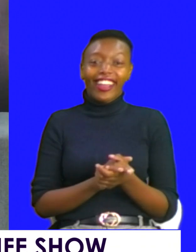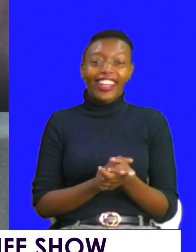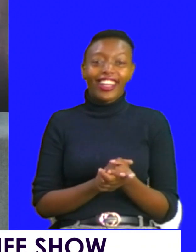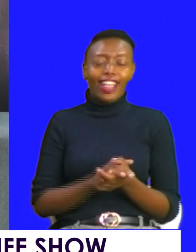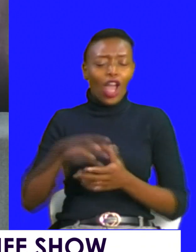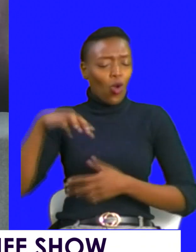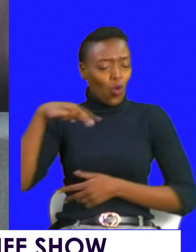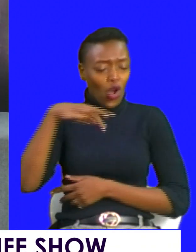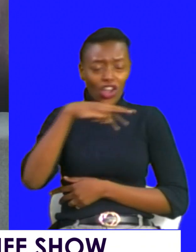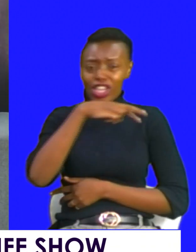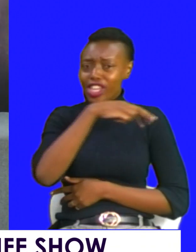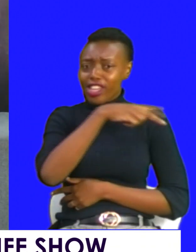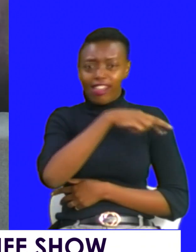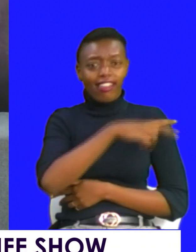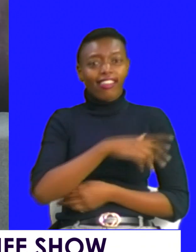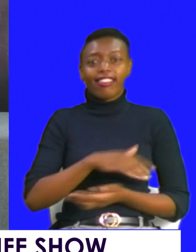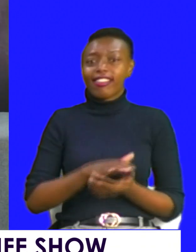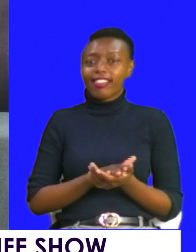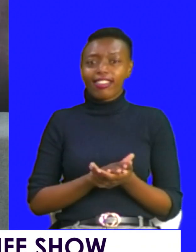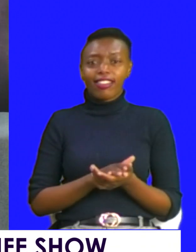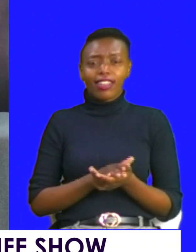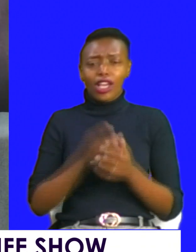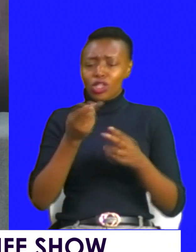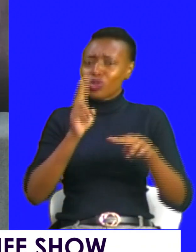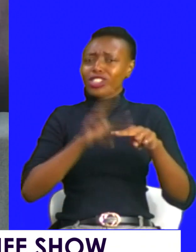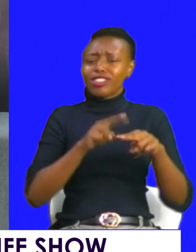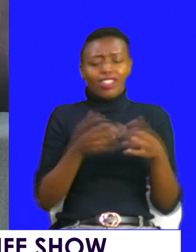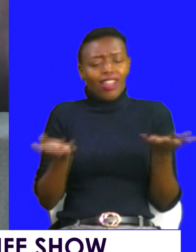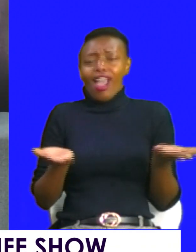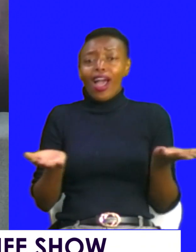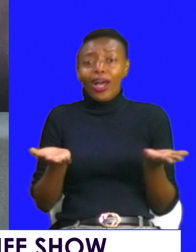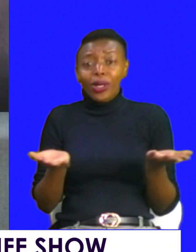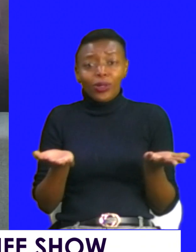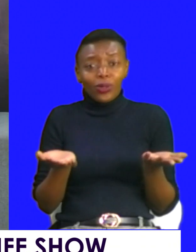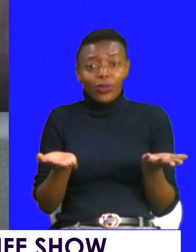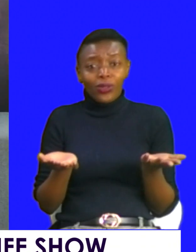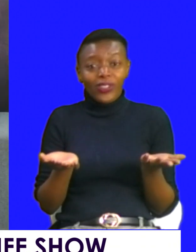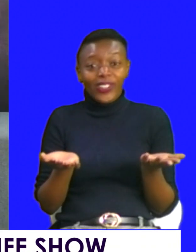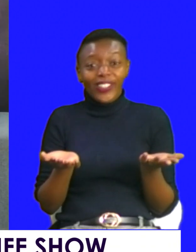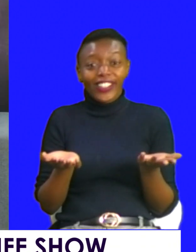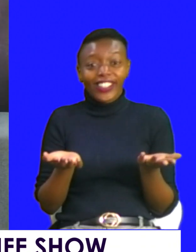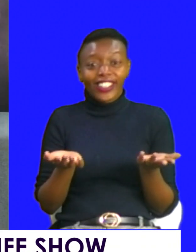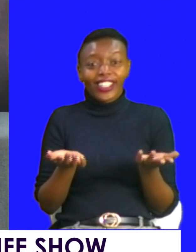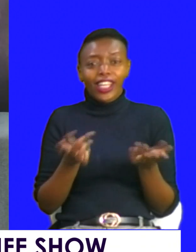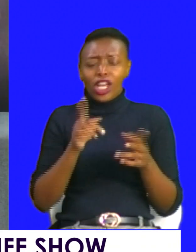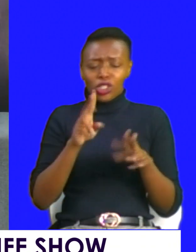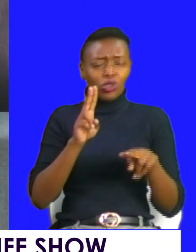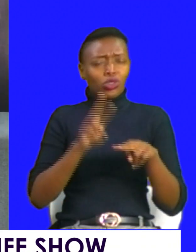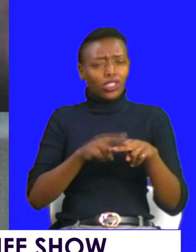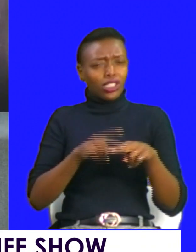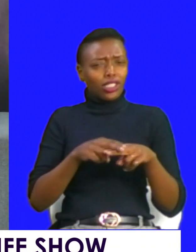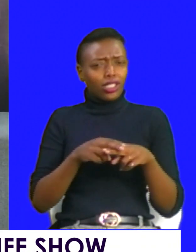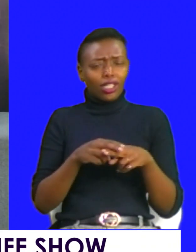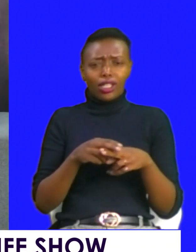the walking style, how do you sit at your desk? Do you sit like with a professional